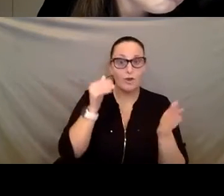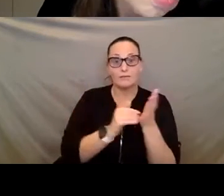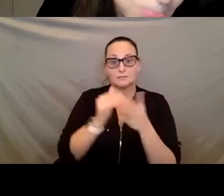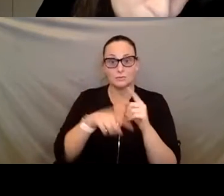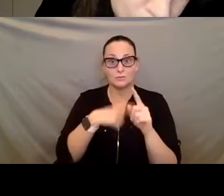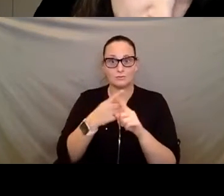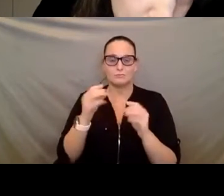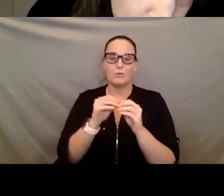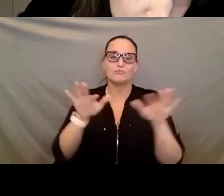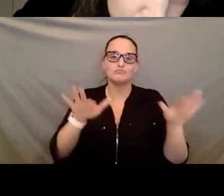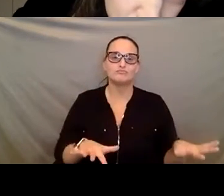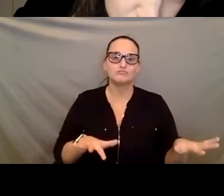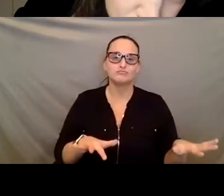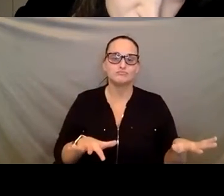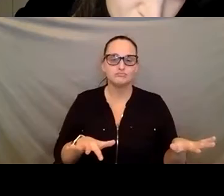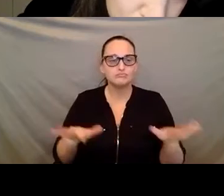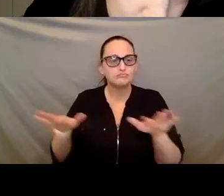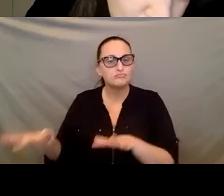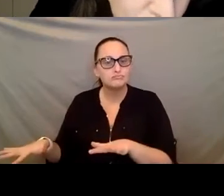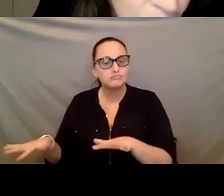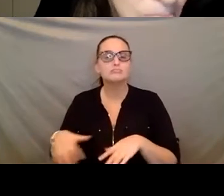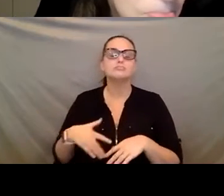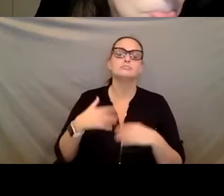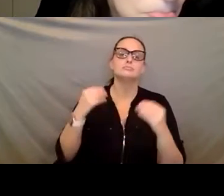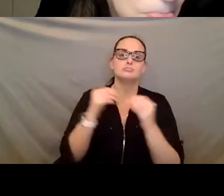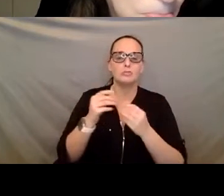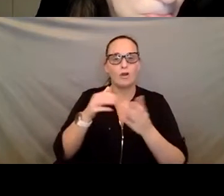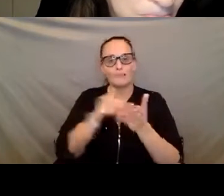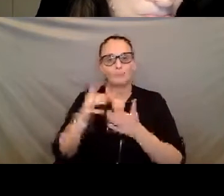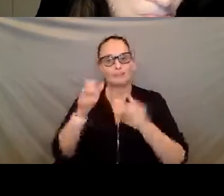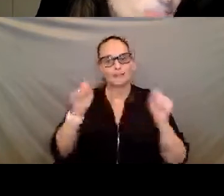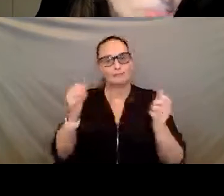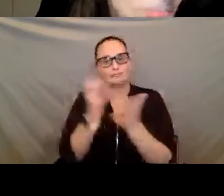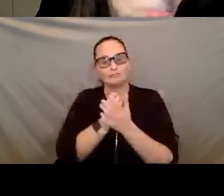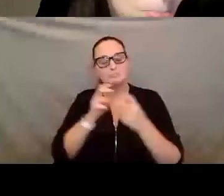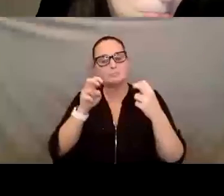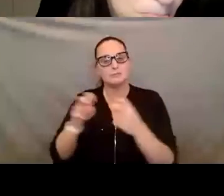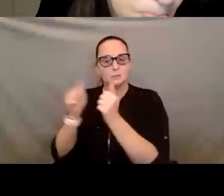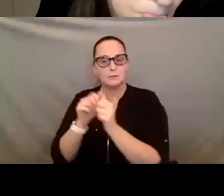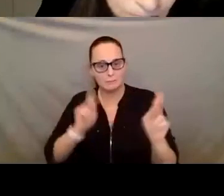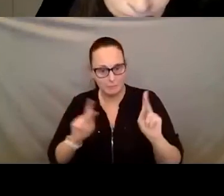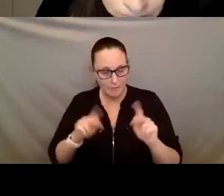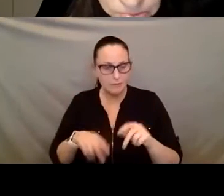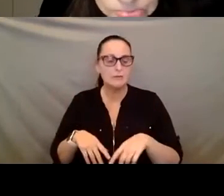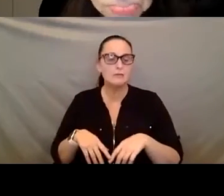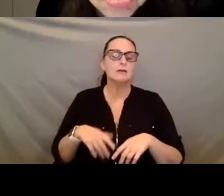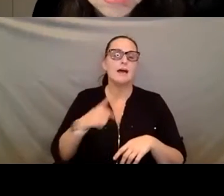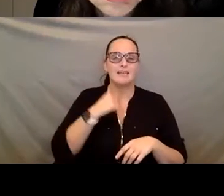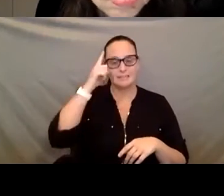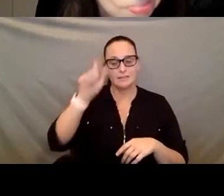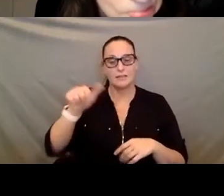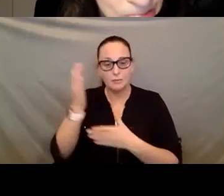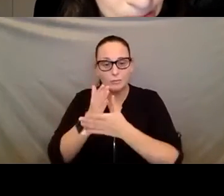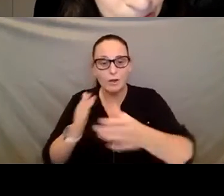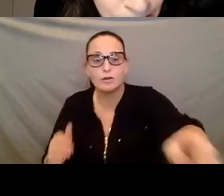we're more relaxed. Oftentimes we're more able to meet with people, have a longer conversation. And I think the other part is